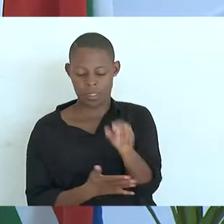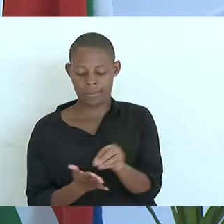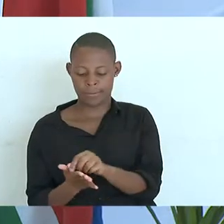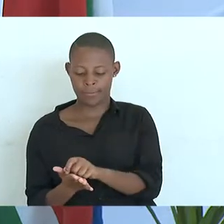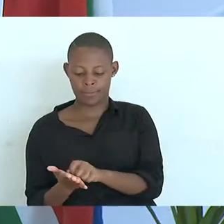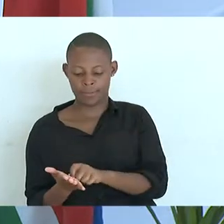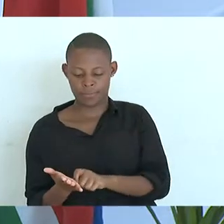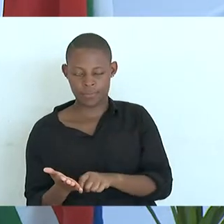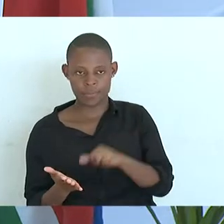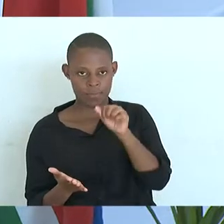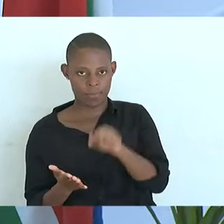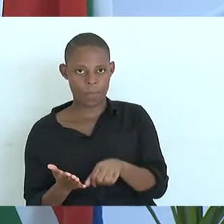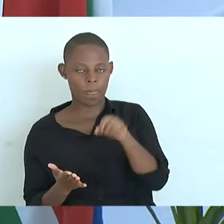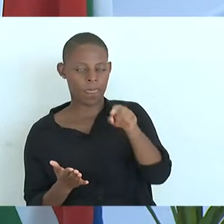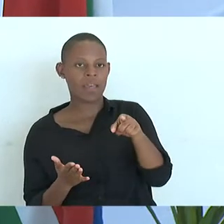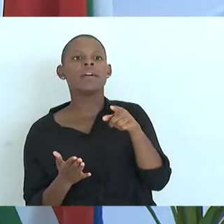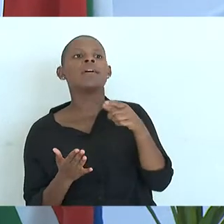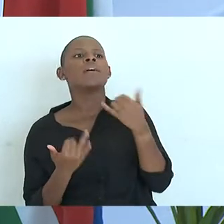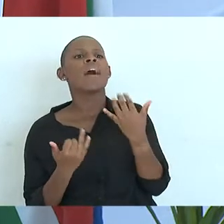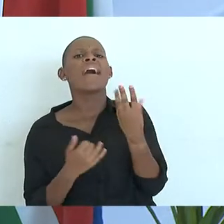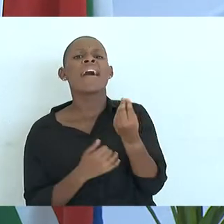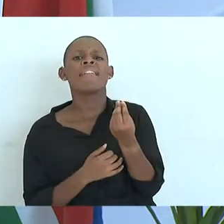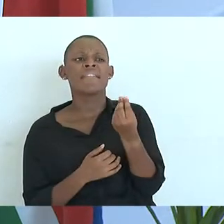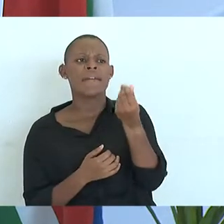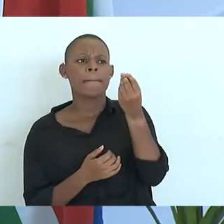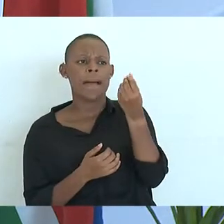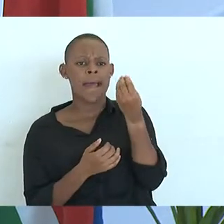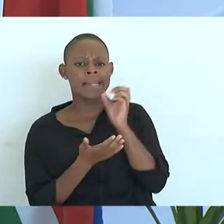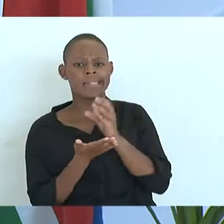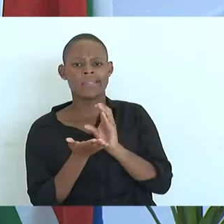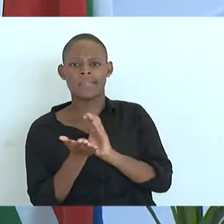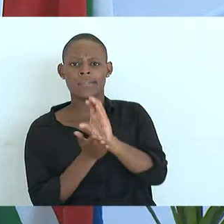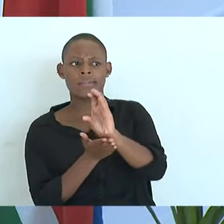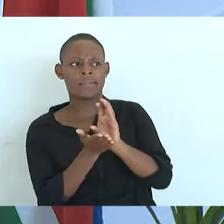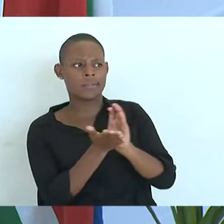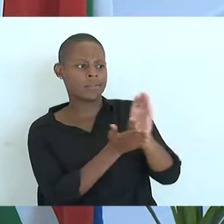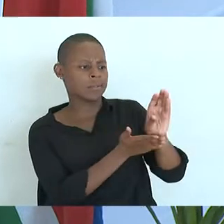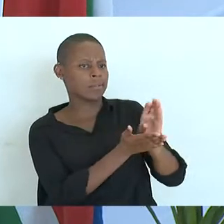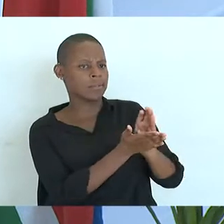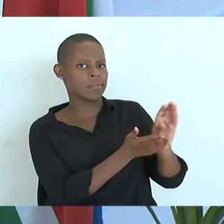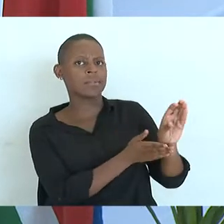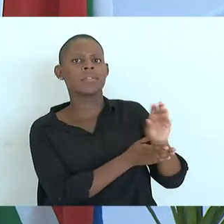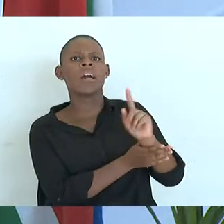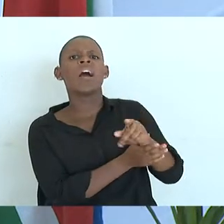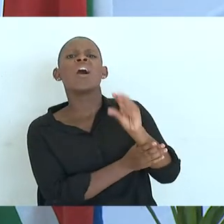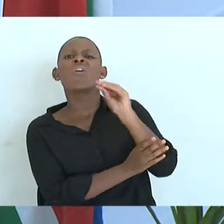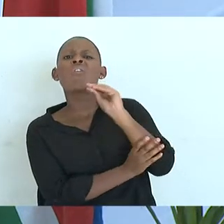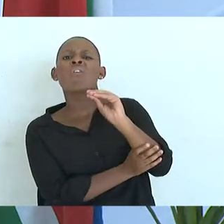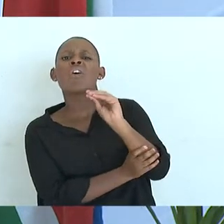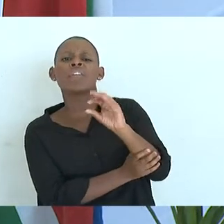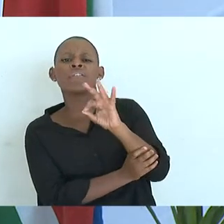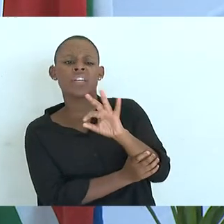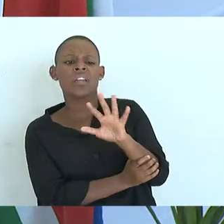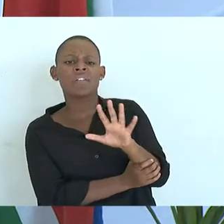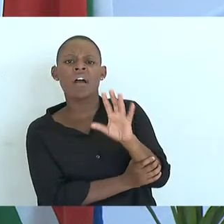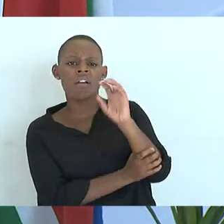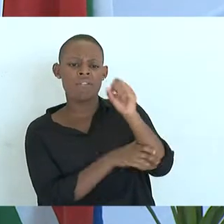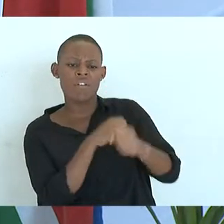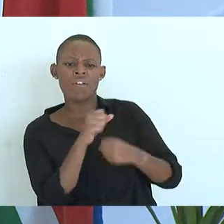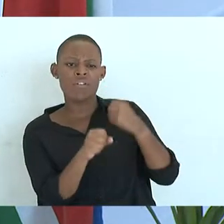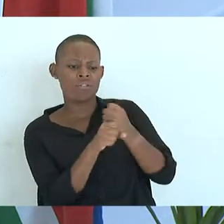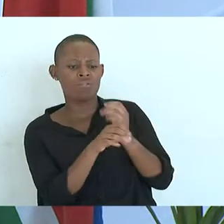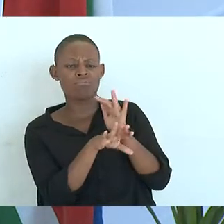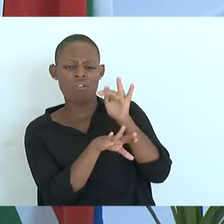got funding that support people, even about beyond 35, aba abesilisa noma